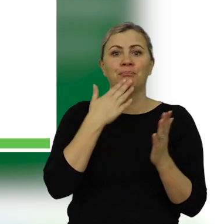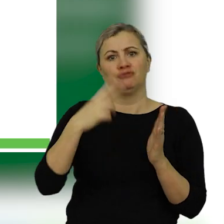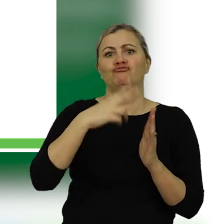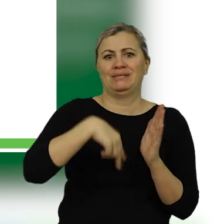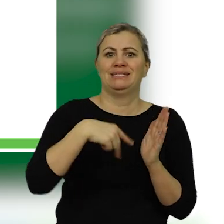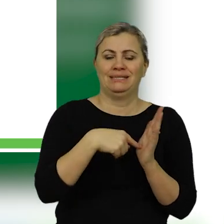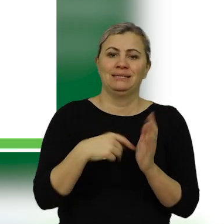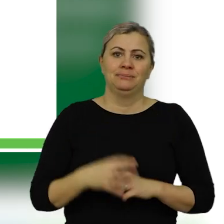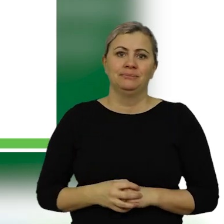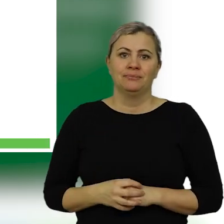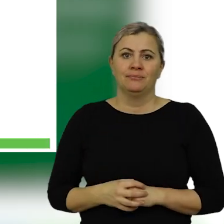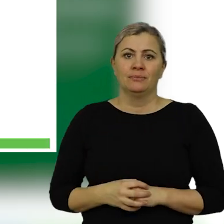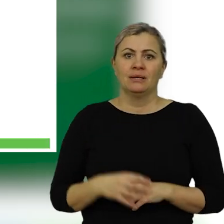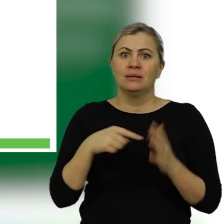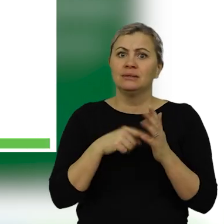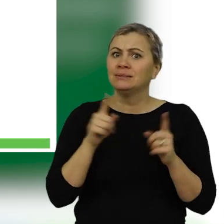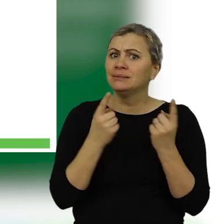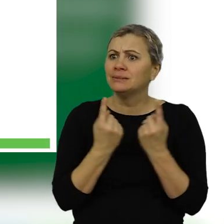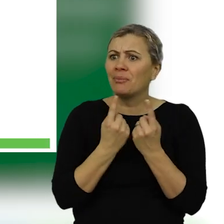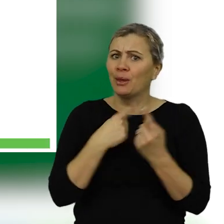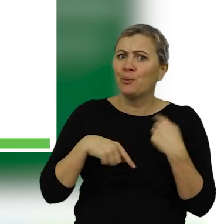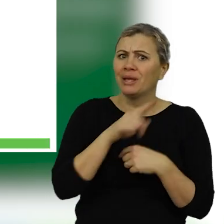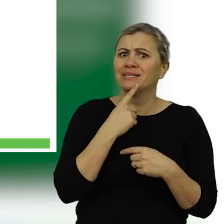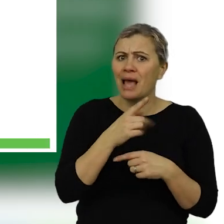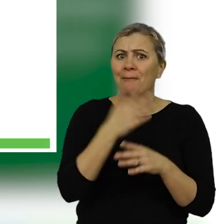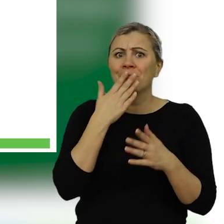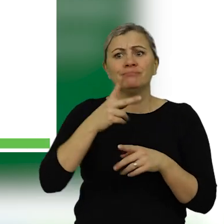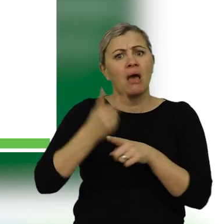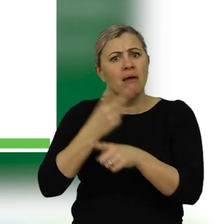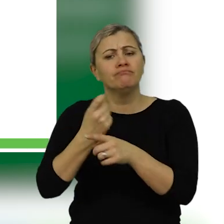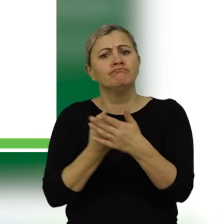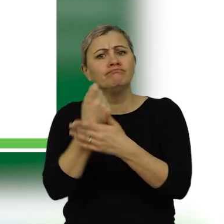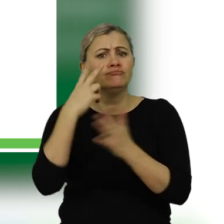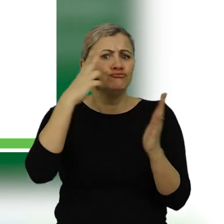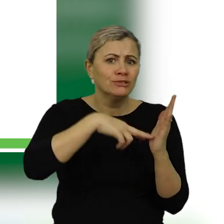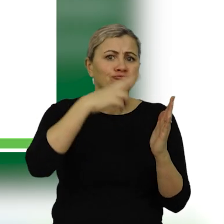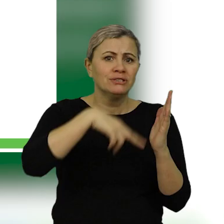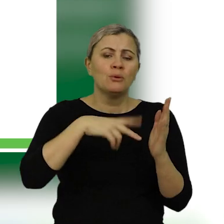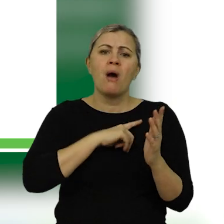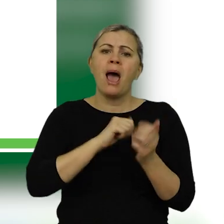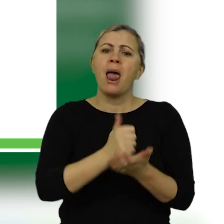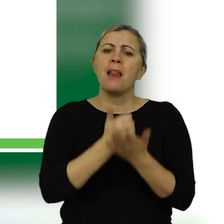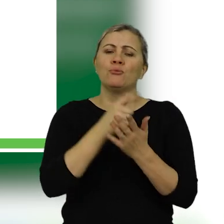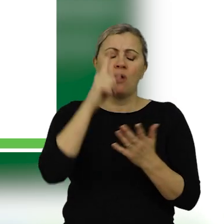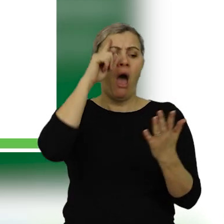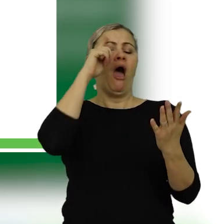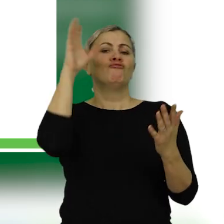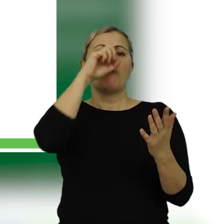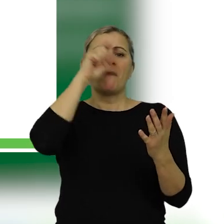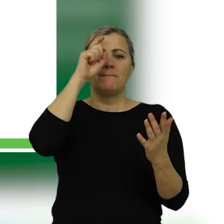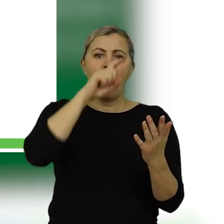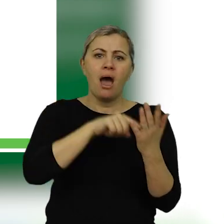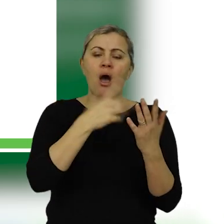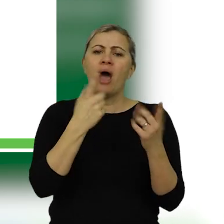already. It's something we advise you to revisit every so often, just to refamiliarize yourself of the principles